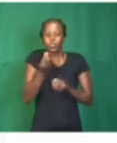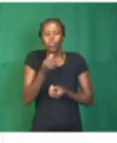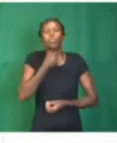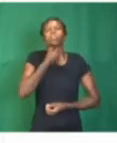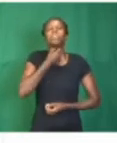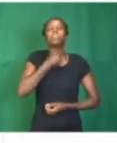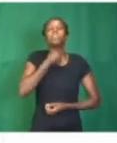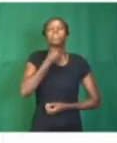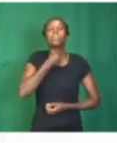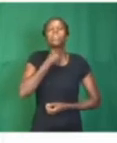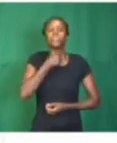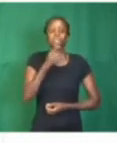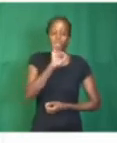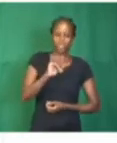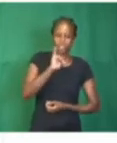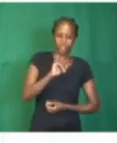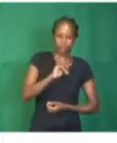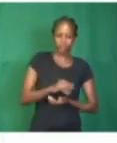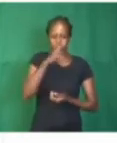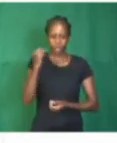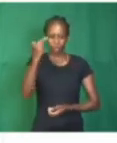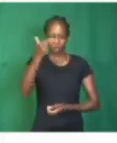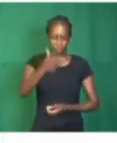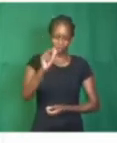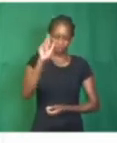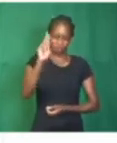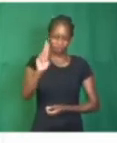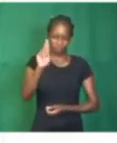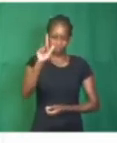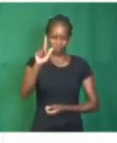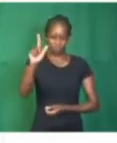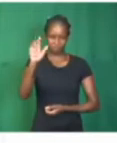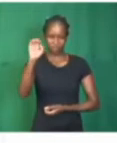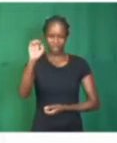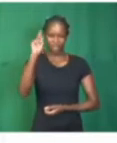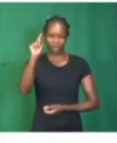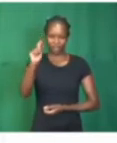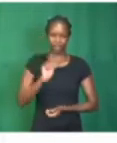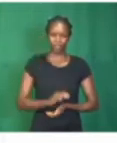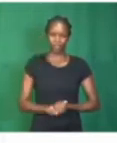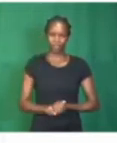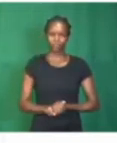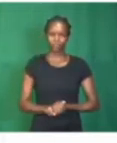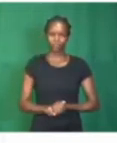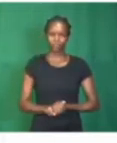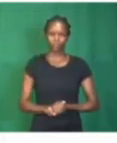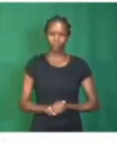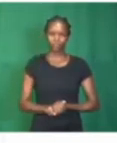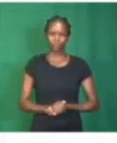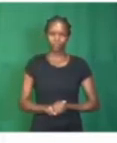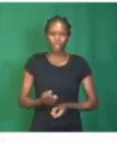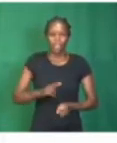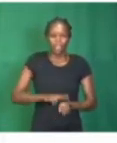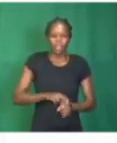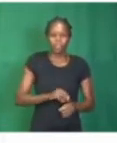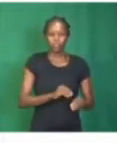highlighted in yellow called the gullet. As it goes down through the gullet, it moves by means